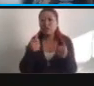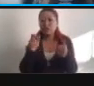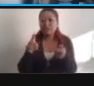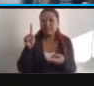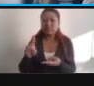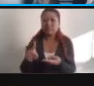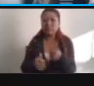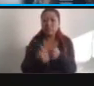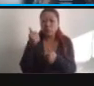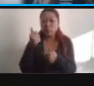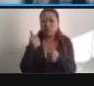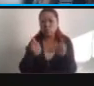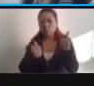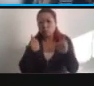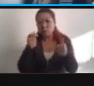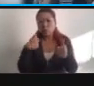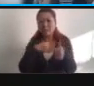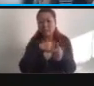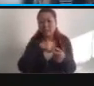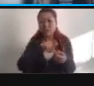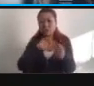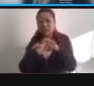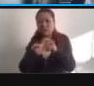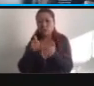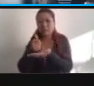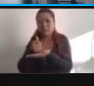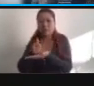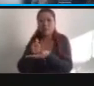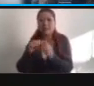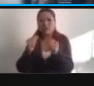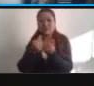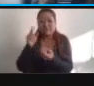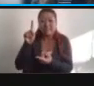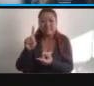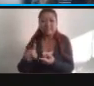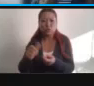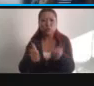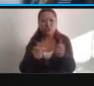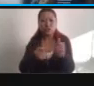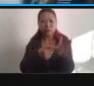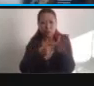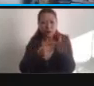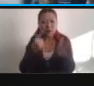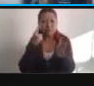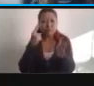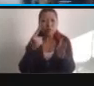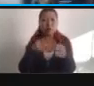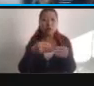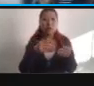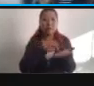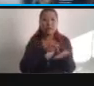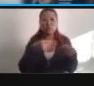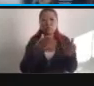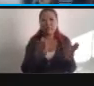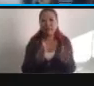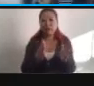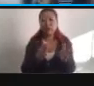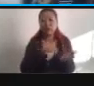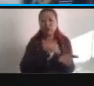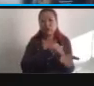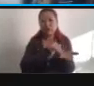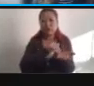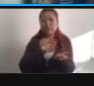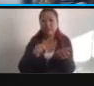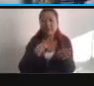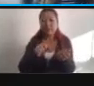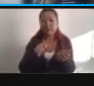to help the agency mitigate the risk? What knobs would commercial providers turn so they can mitigate the risks